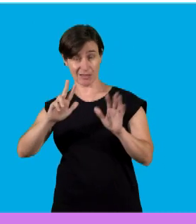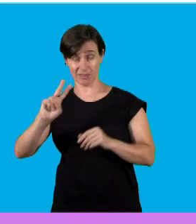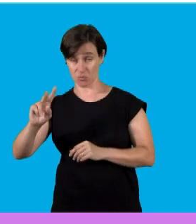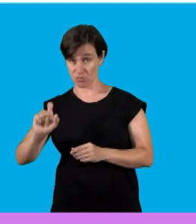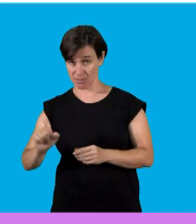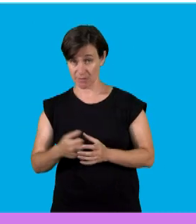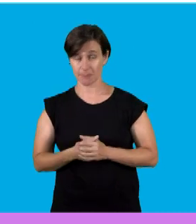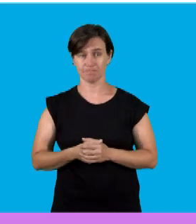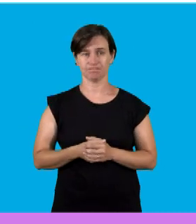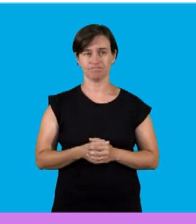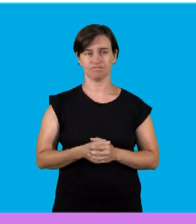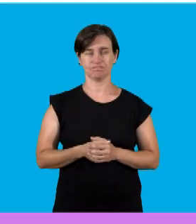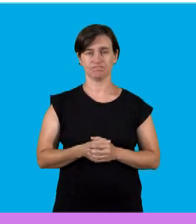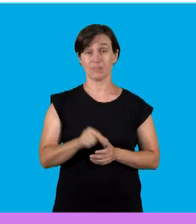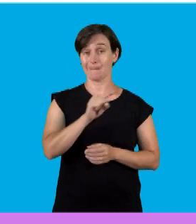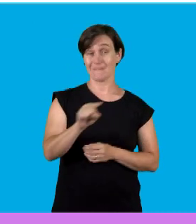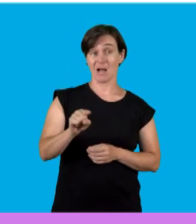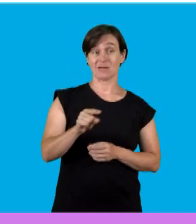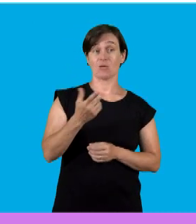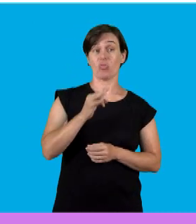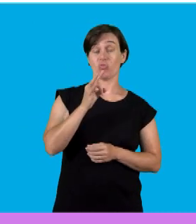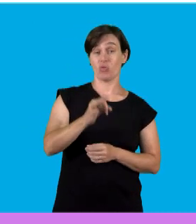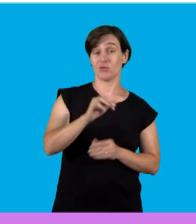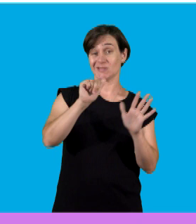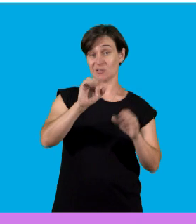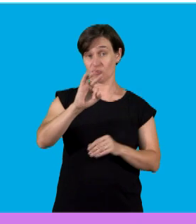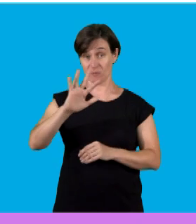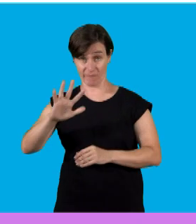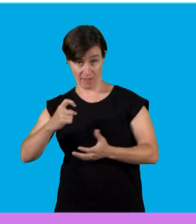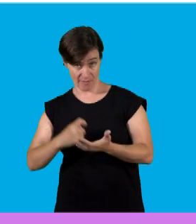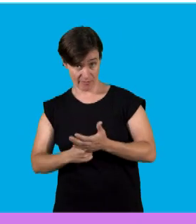134,263 rand and 82 cents, right? Minus the primary rebate of